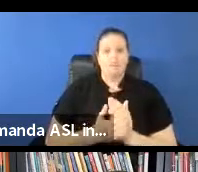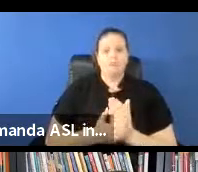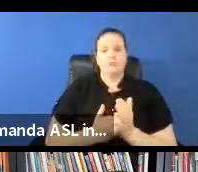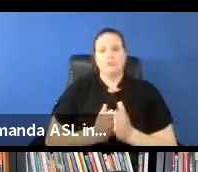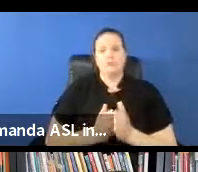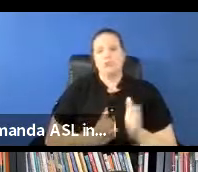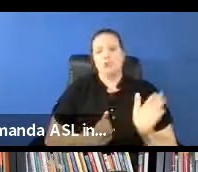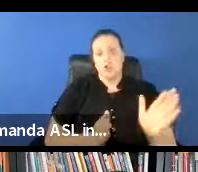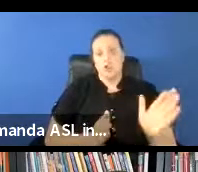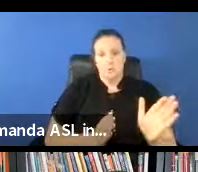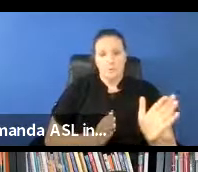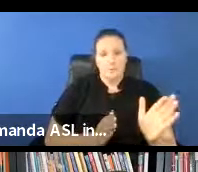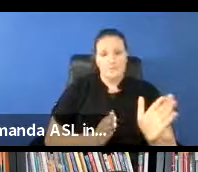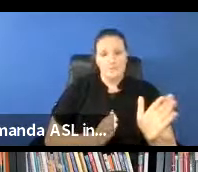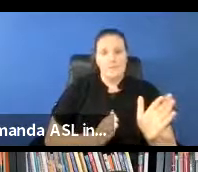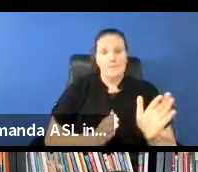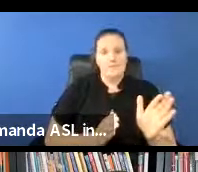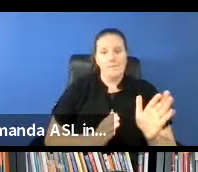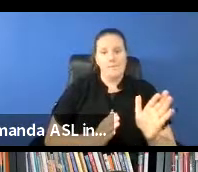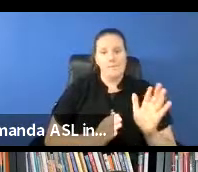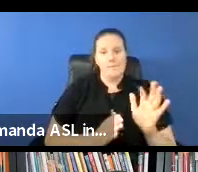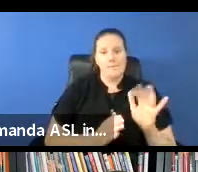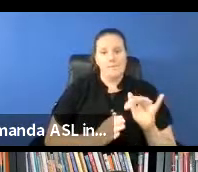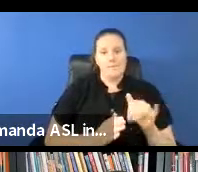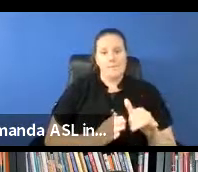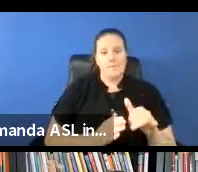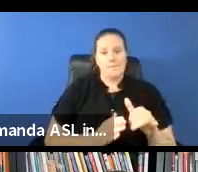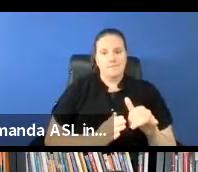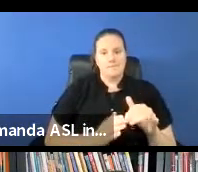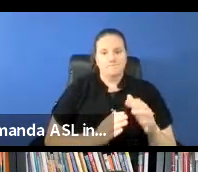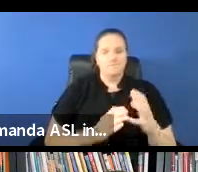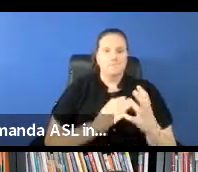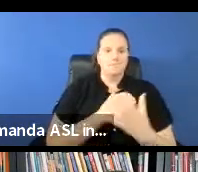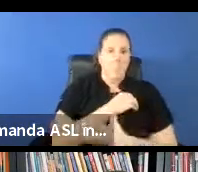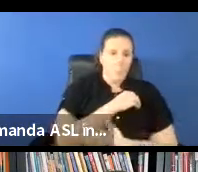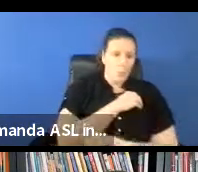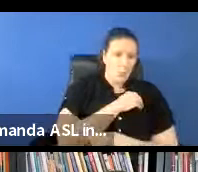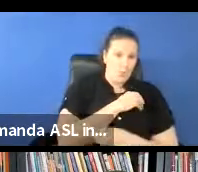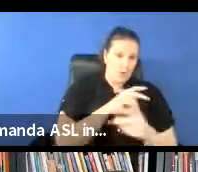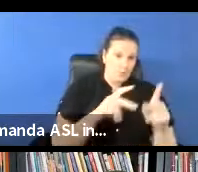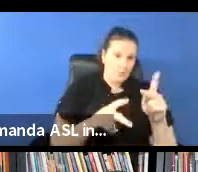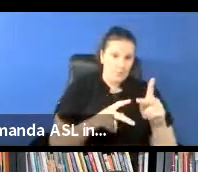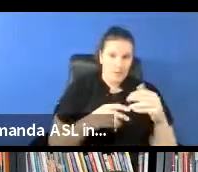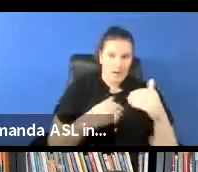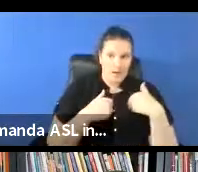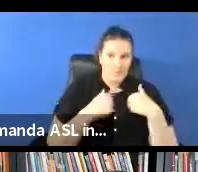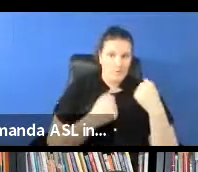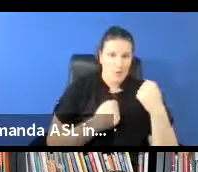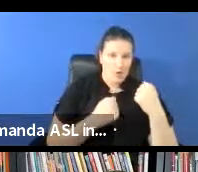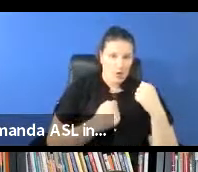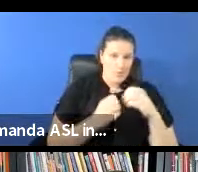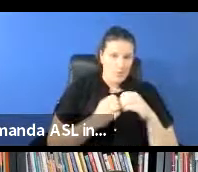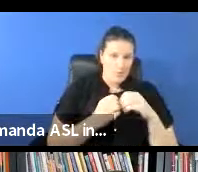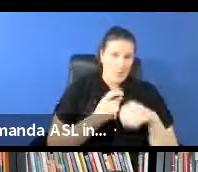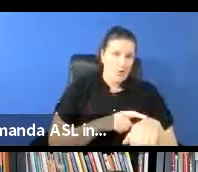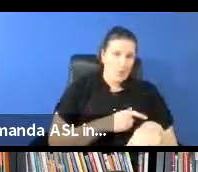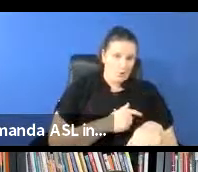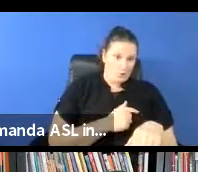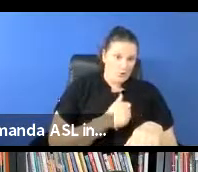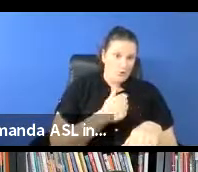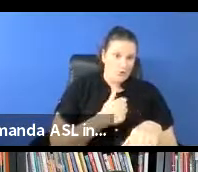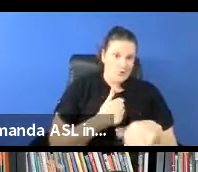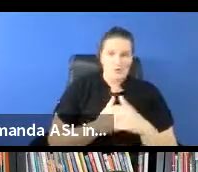generally, it's the poorer folks hold on to vehicles longer or